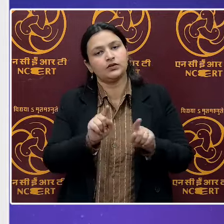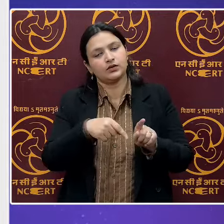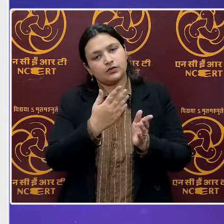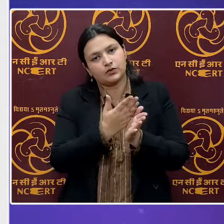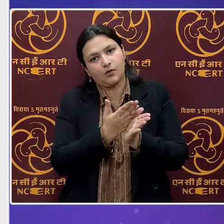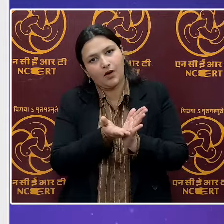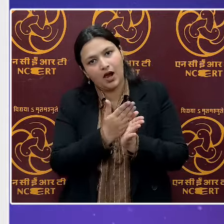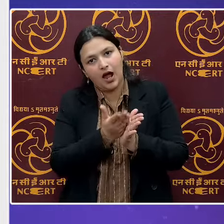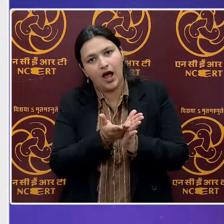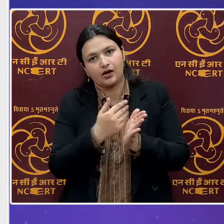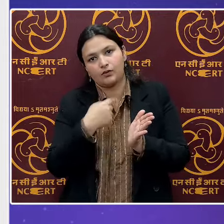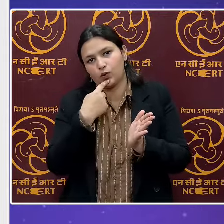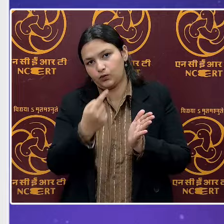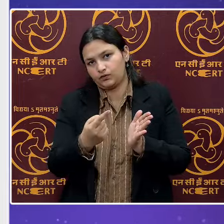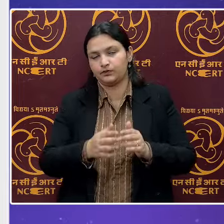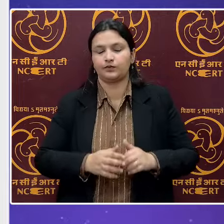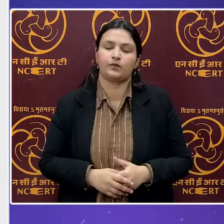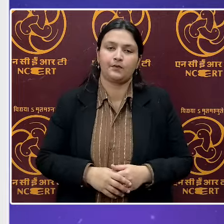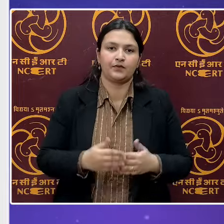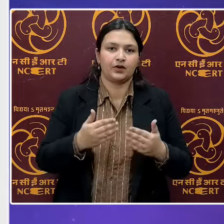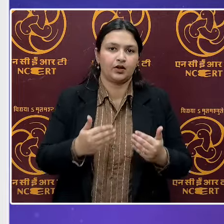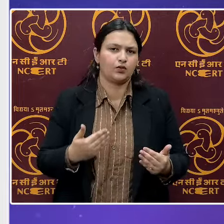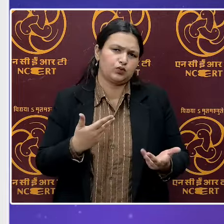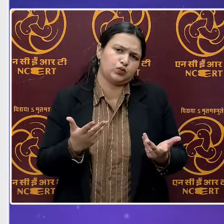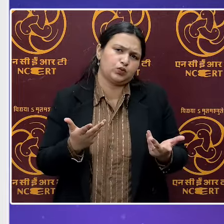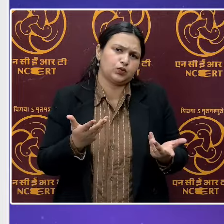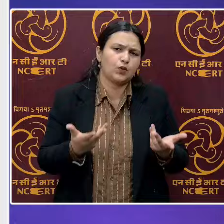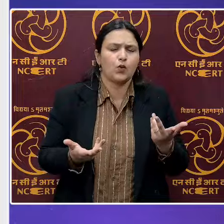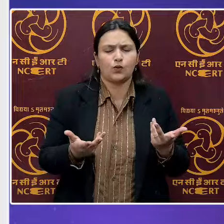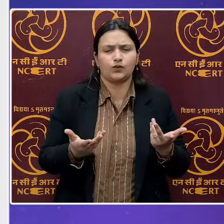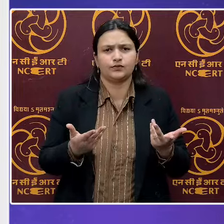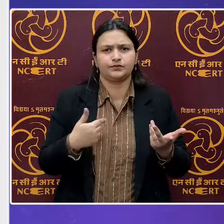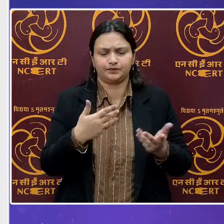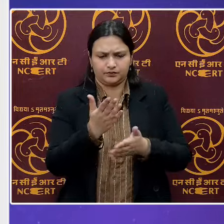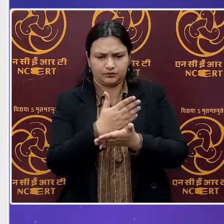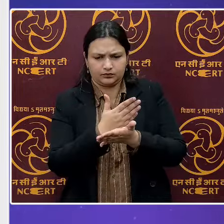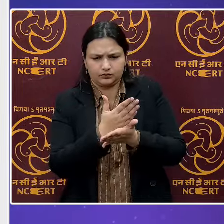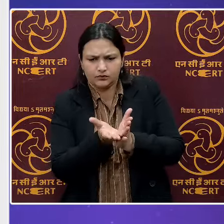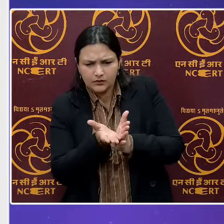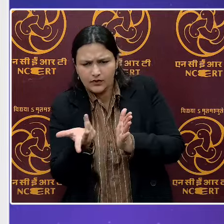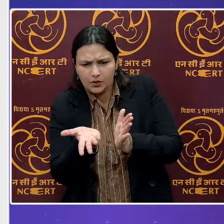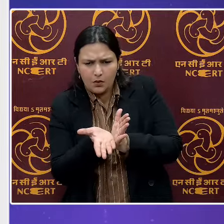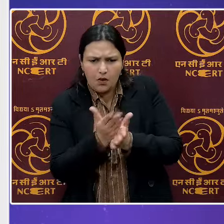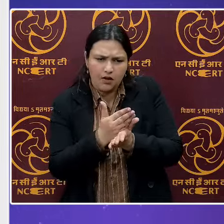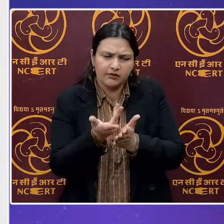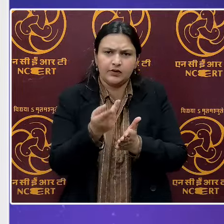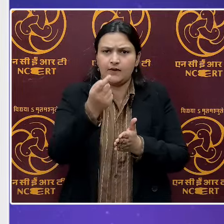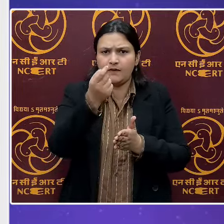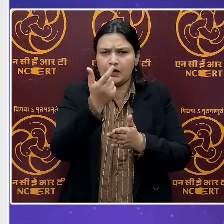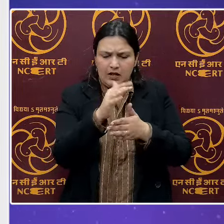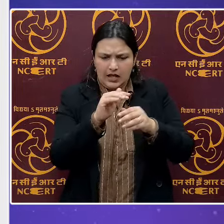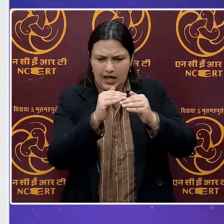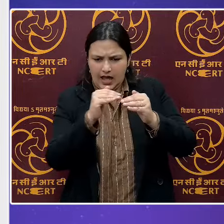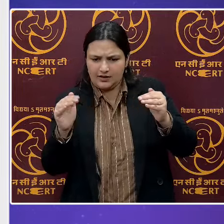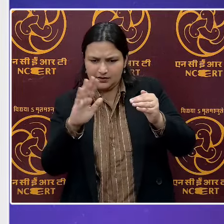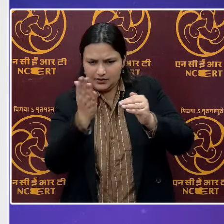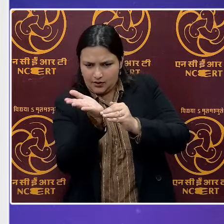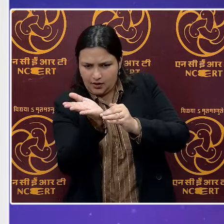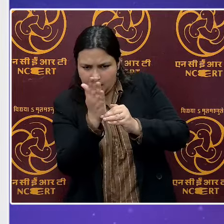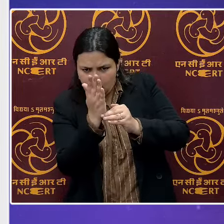Okay. Now it could start oscillating either phi radians above axis or phi radians below